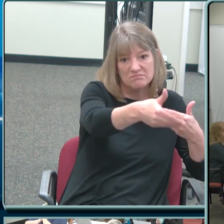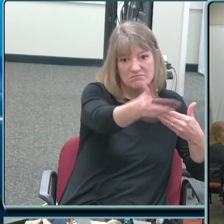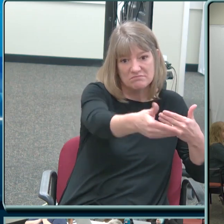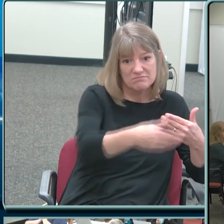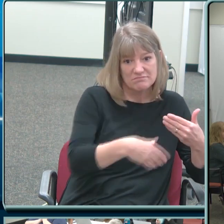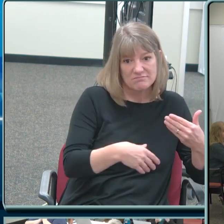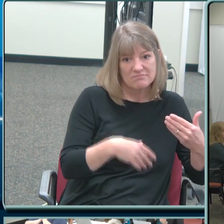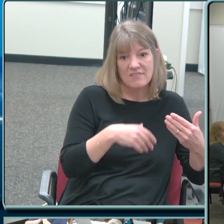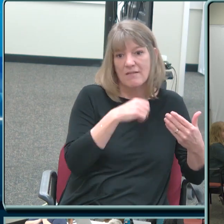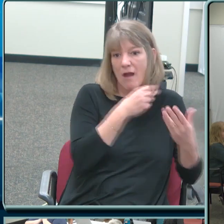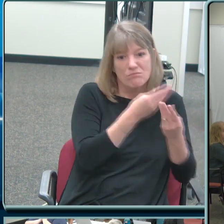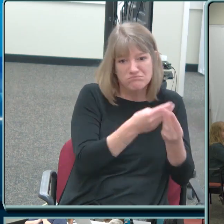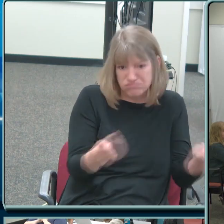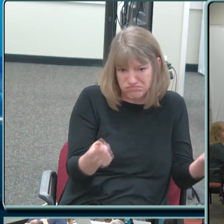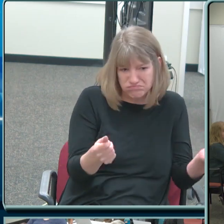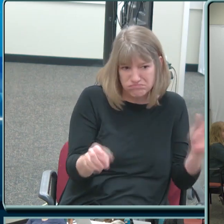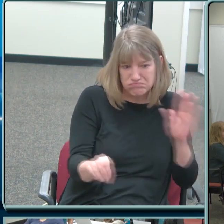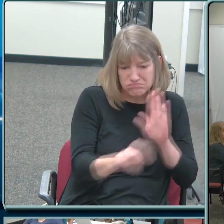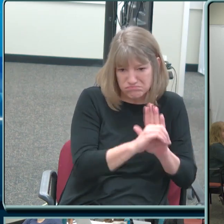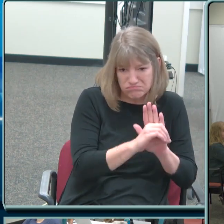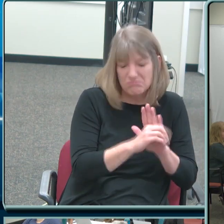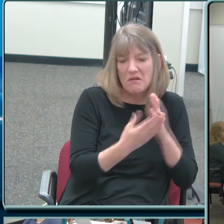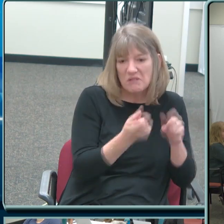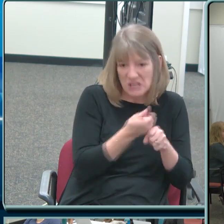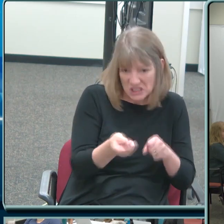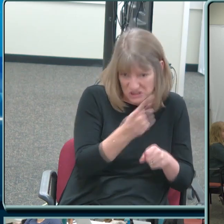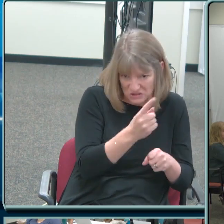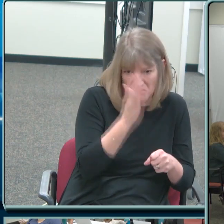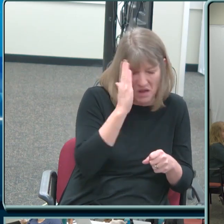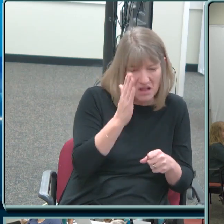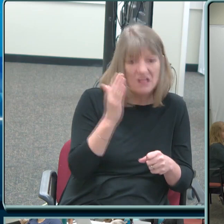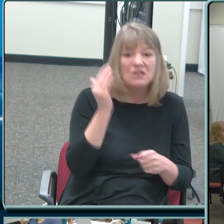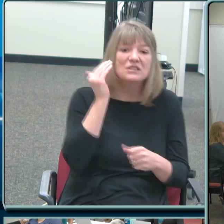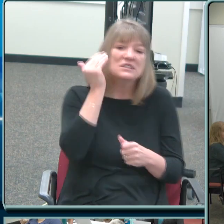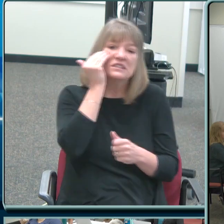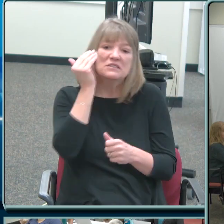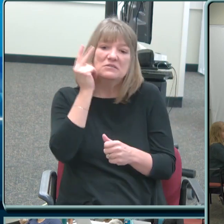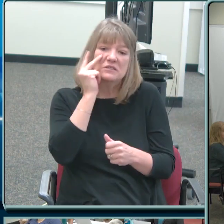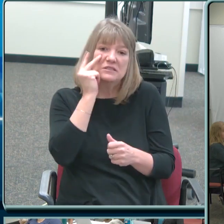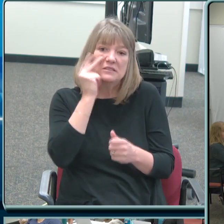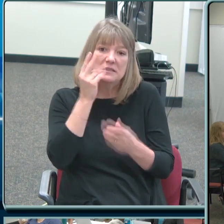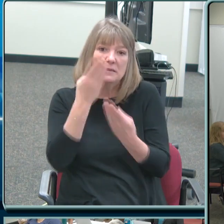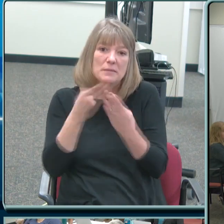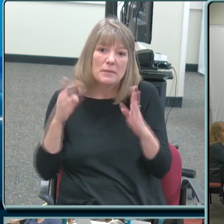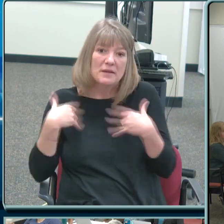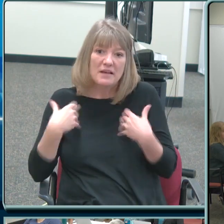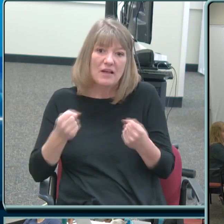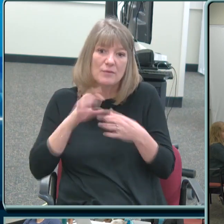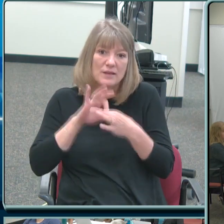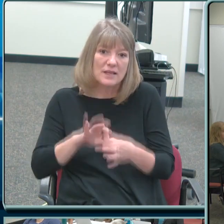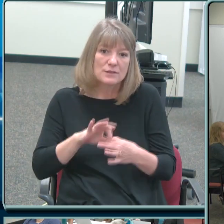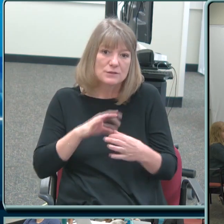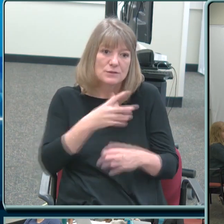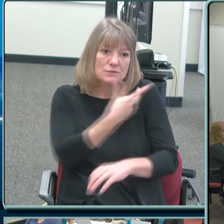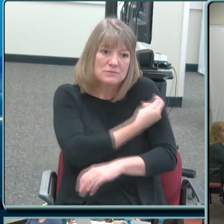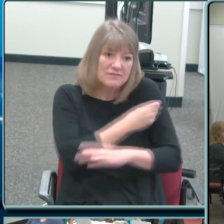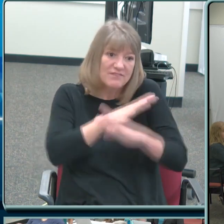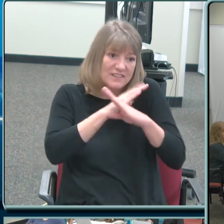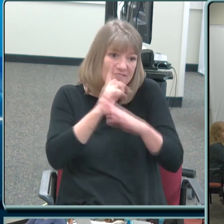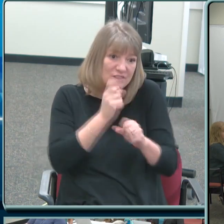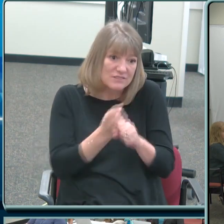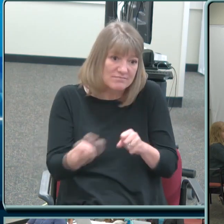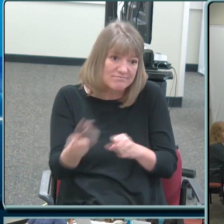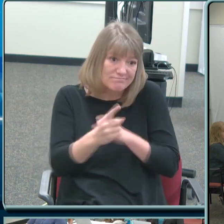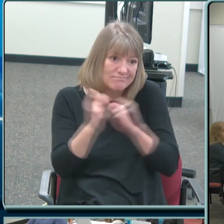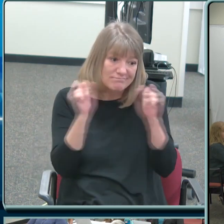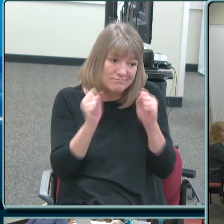going to go away. We'll likely have it next year. We'll see what our public health approaches will look like in terms of vaccine and so forth come next winter. But we